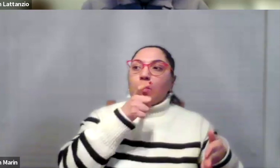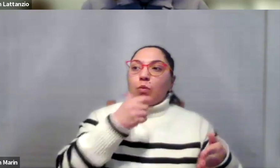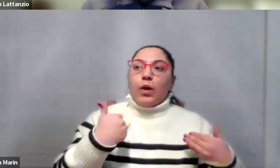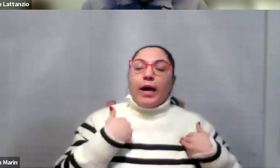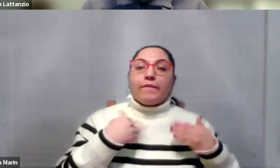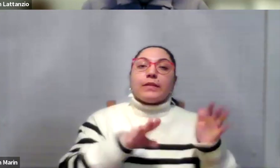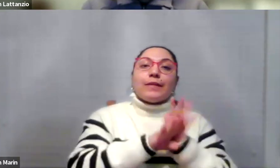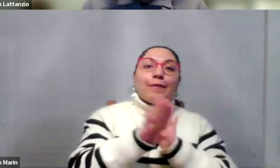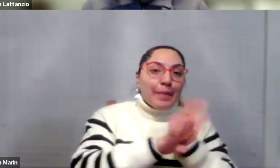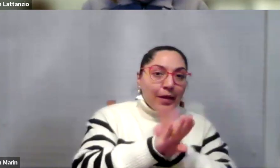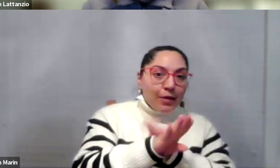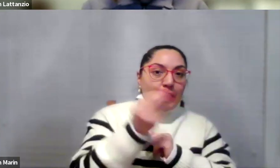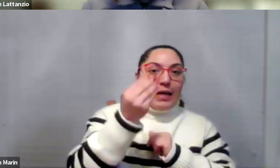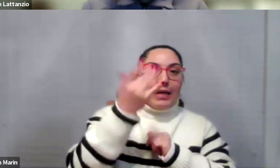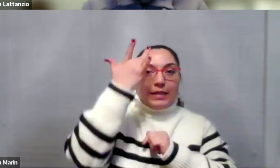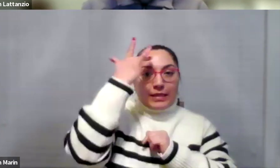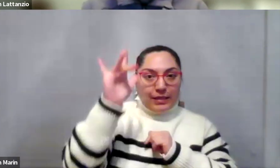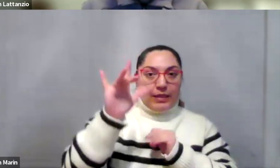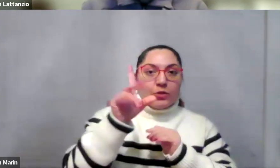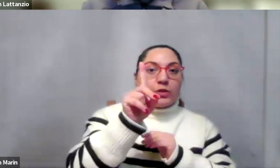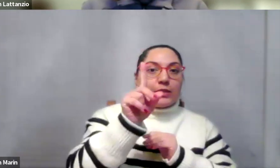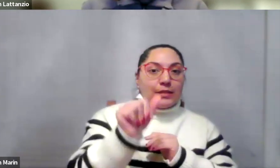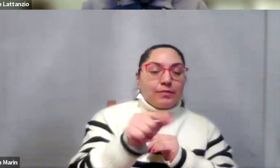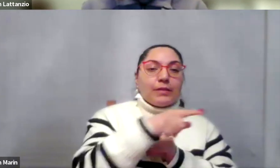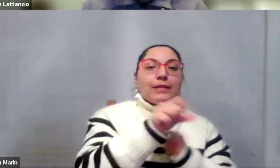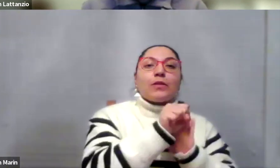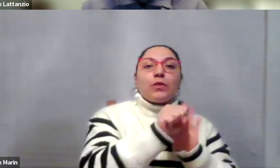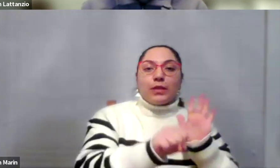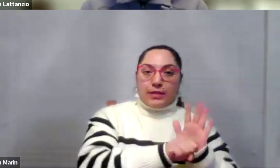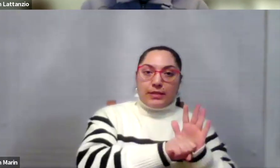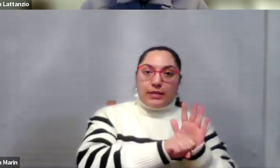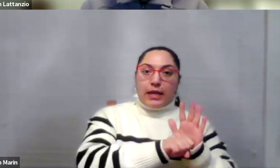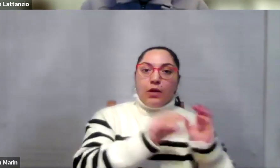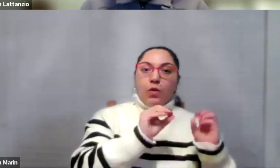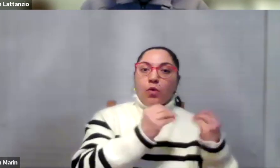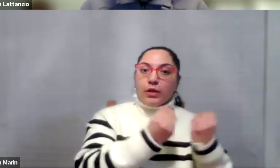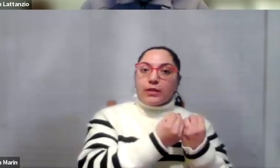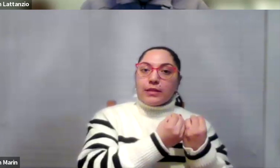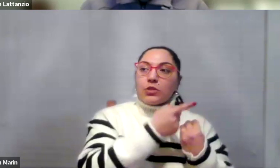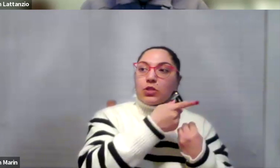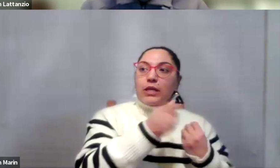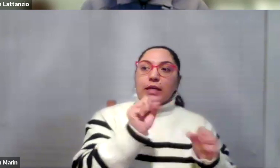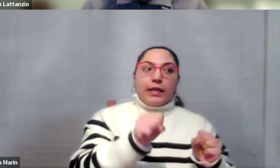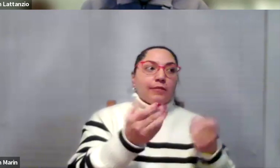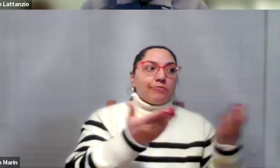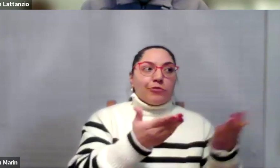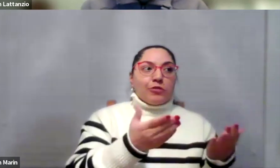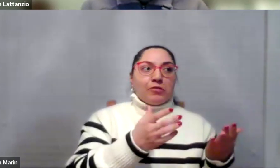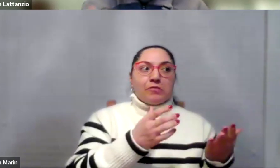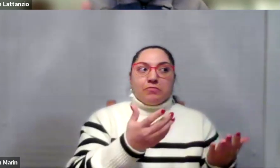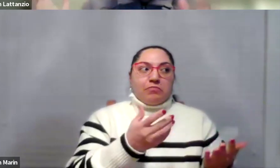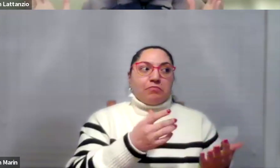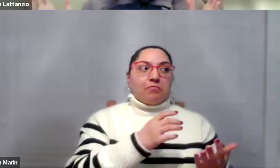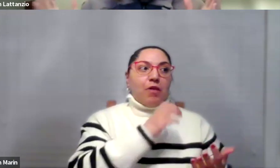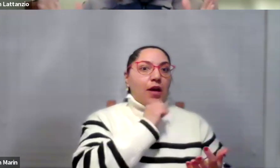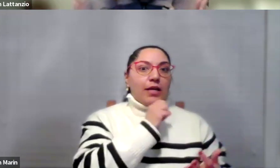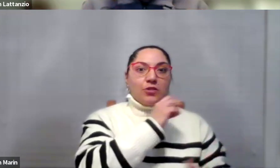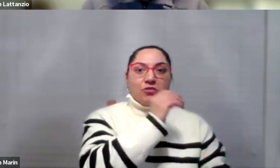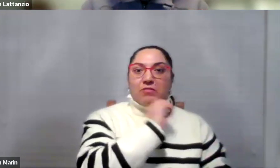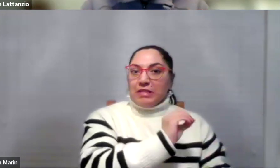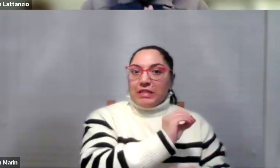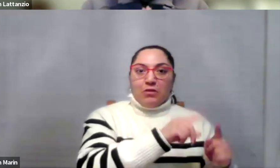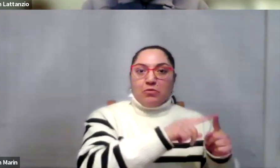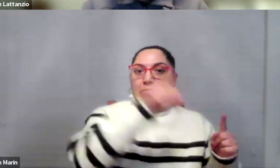with developmental and intellectual disabilities. It's a state organization. They can serve individuals from 0 to adult